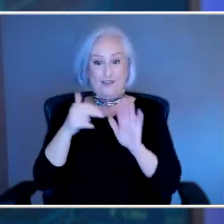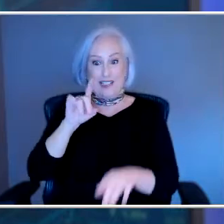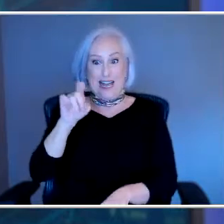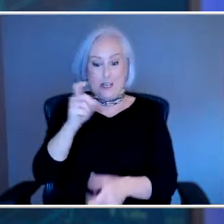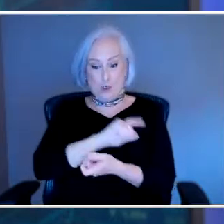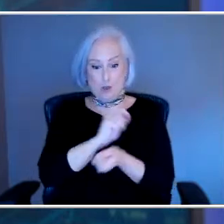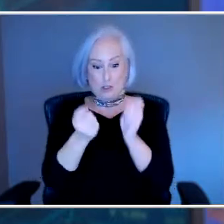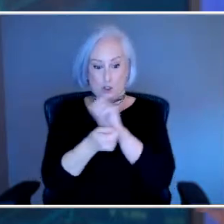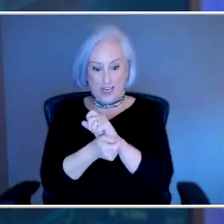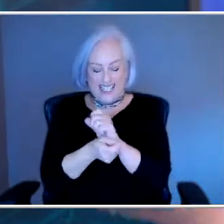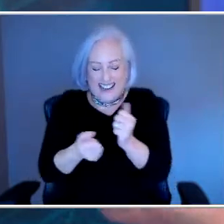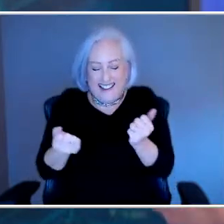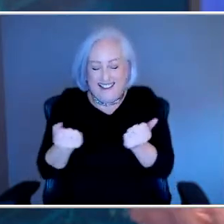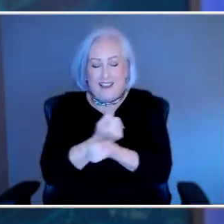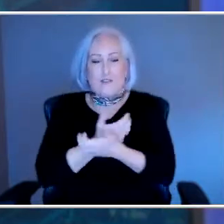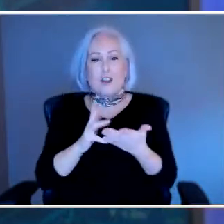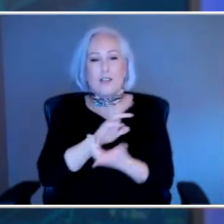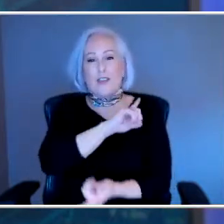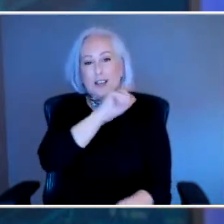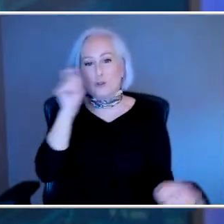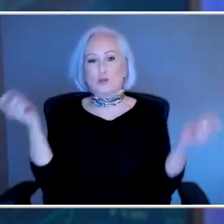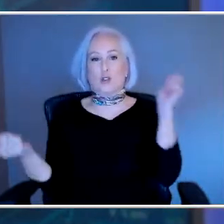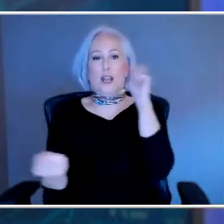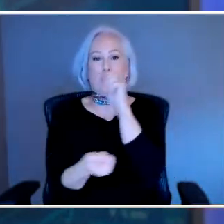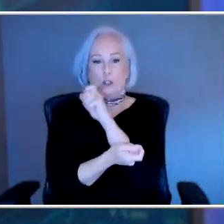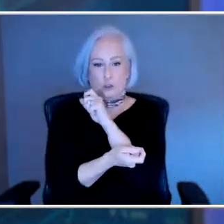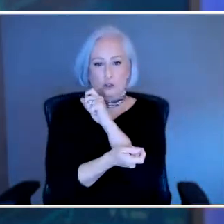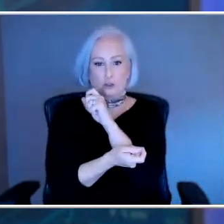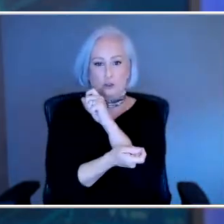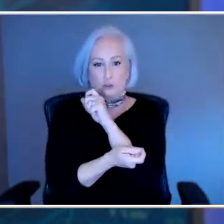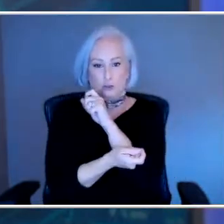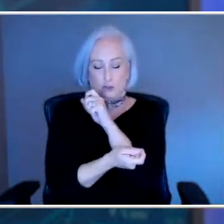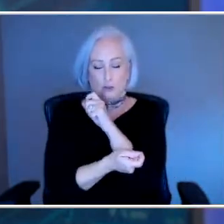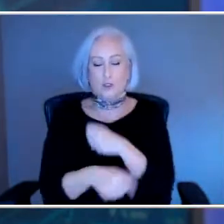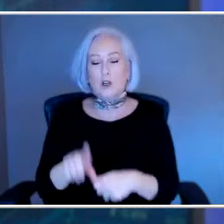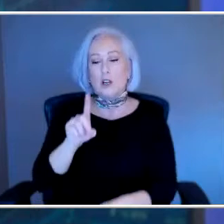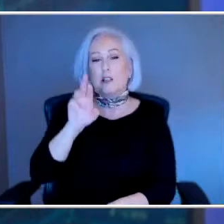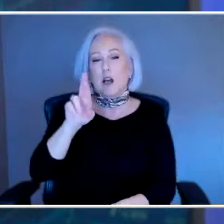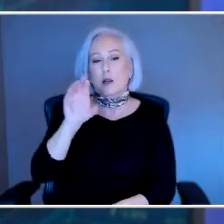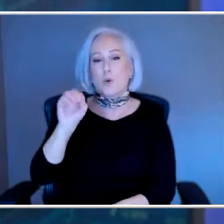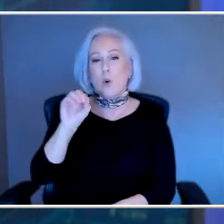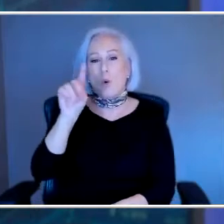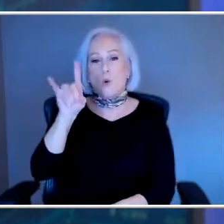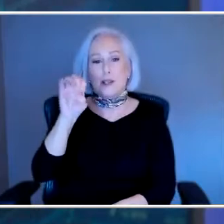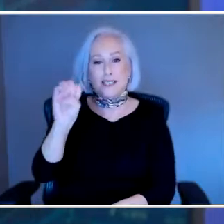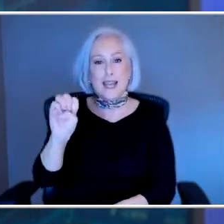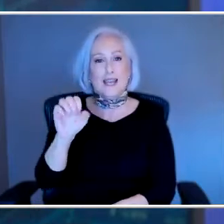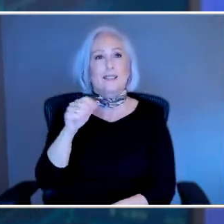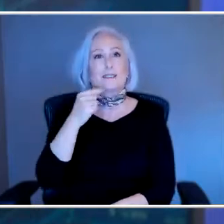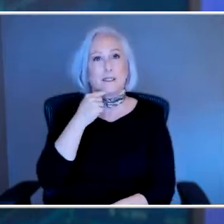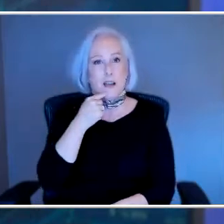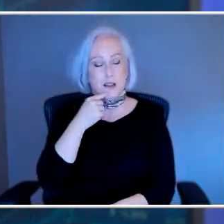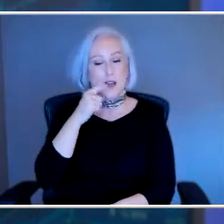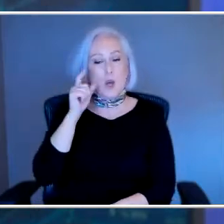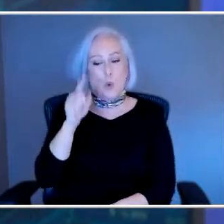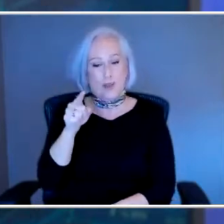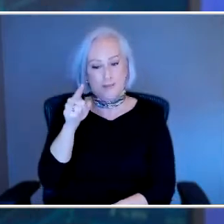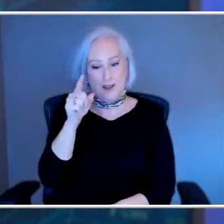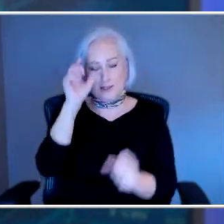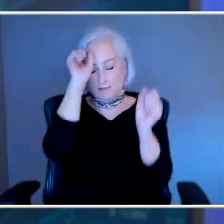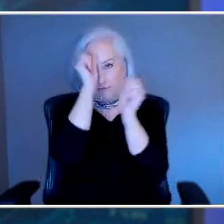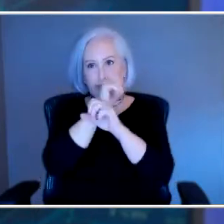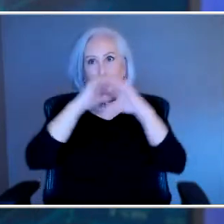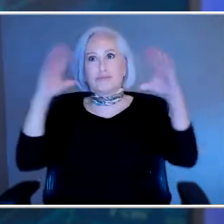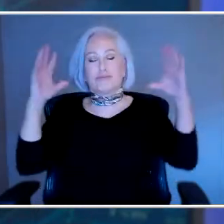about treatment. You know, very much like Dr. O'Day is describing, we use a lot of analogies because we've got to portray what we're seeing under the microscope, seeing on a report,